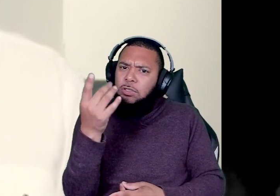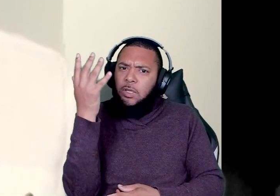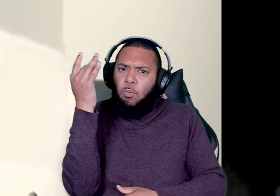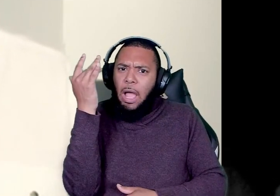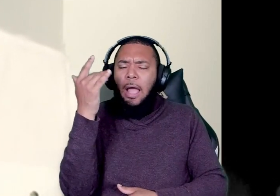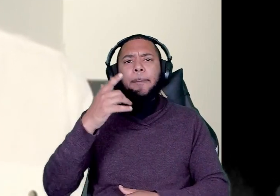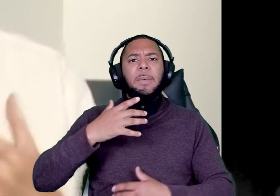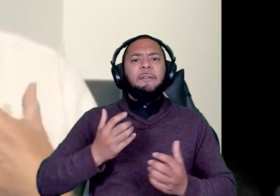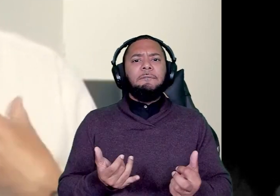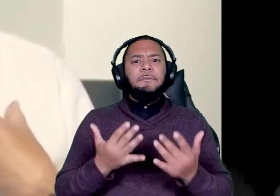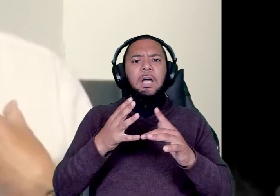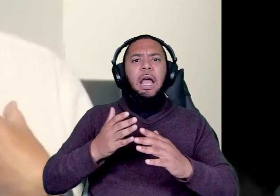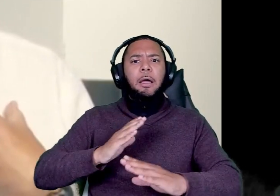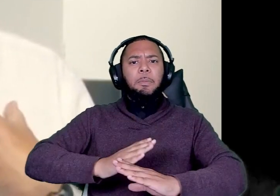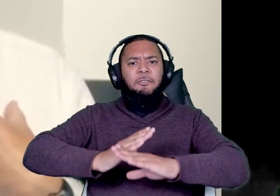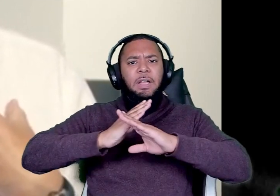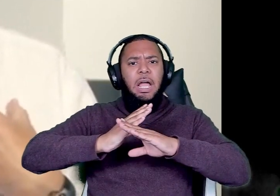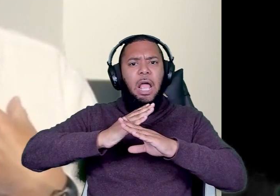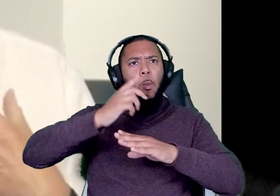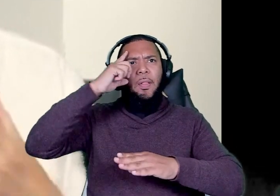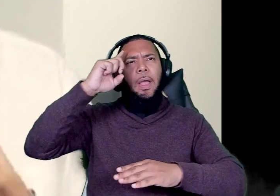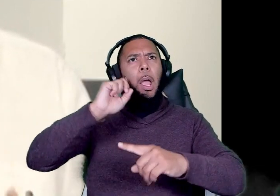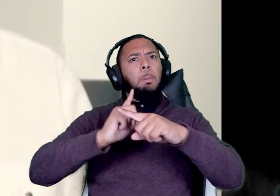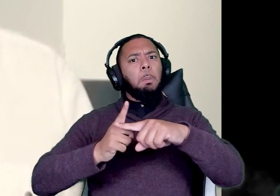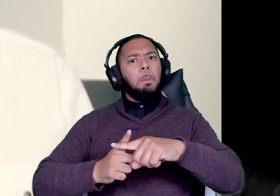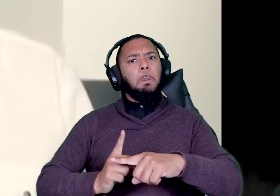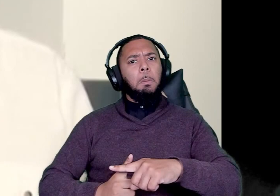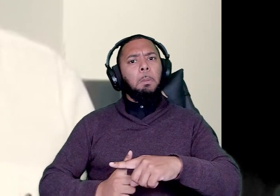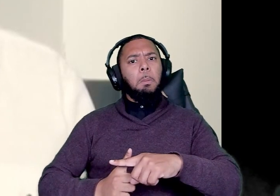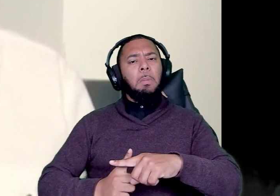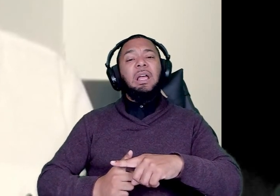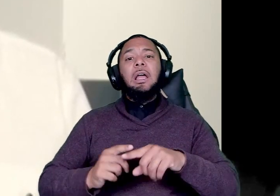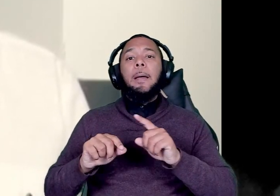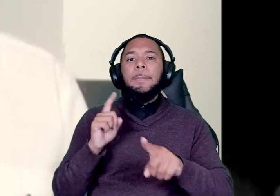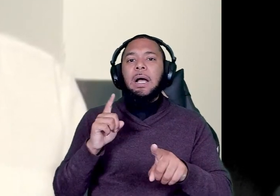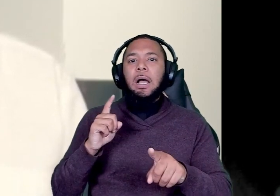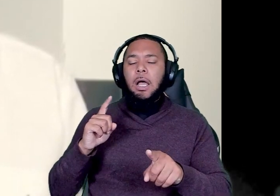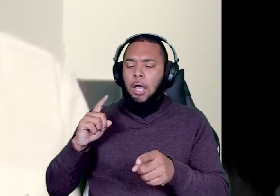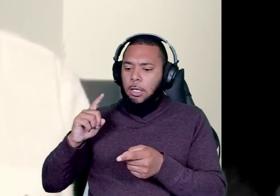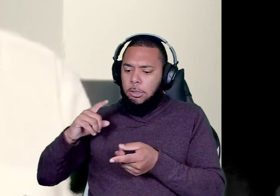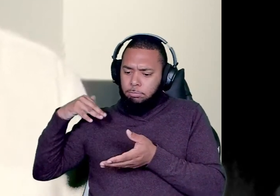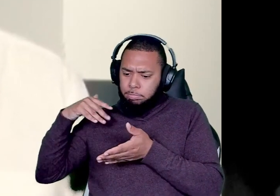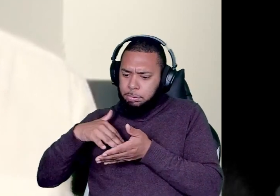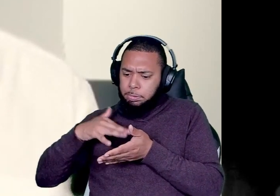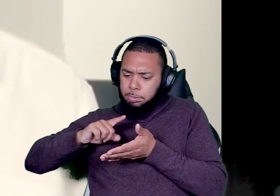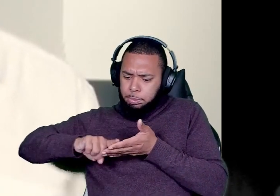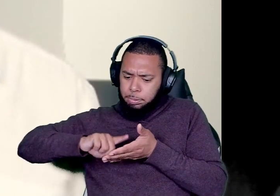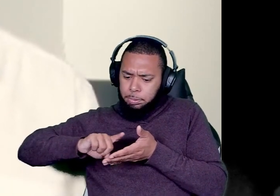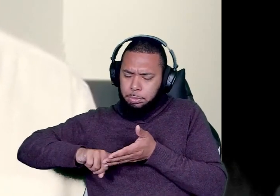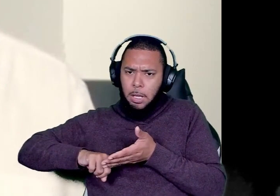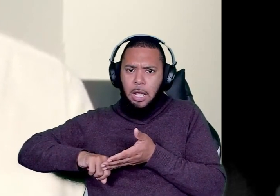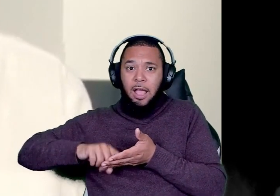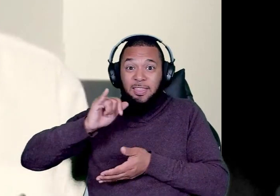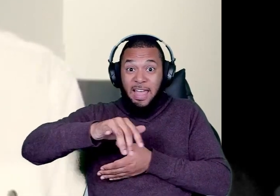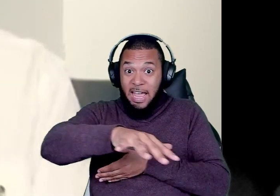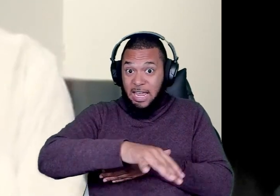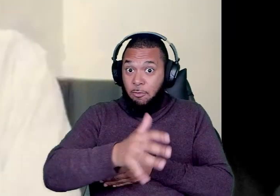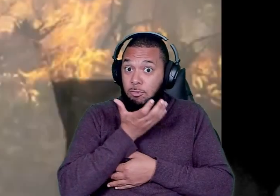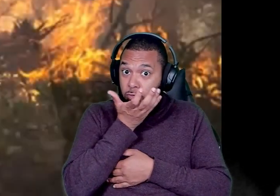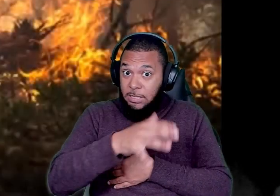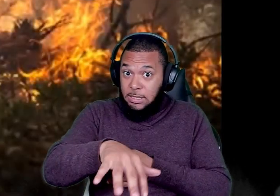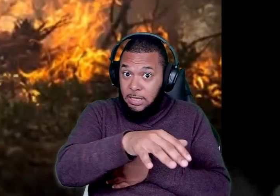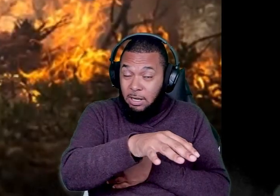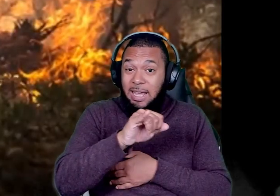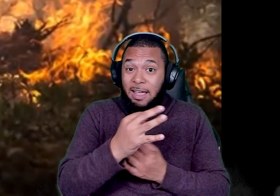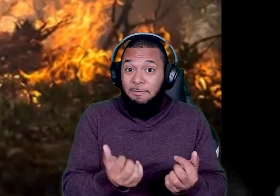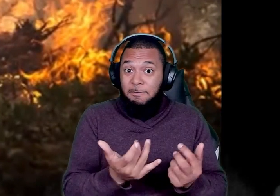fire prevention we think of as a good thing. But we found through research that in the grasslands, preventing fires actually allows species to